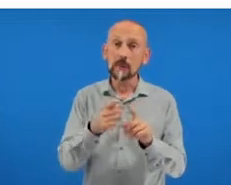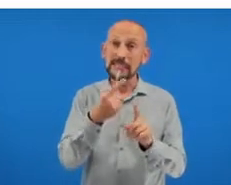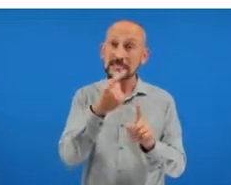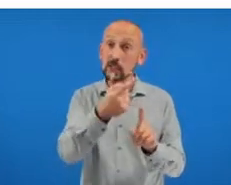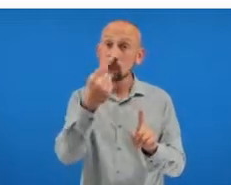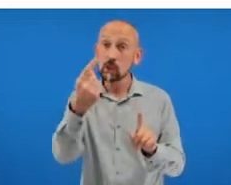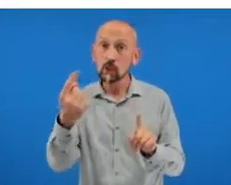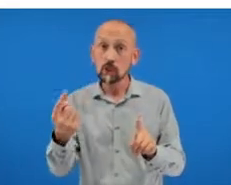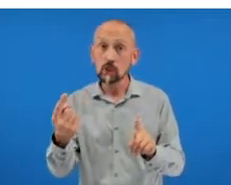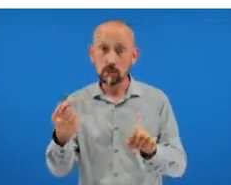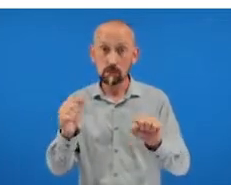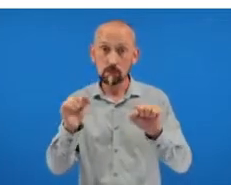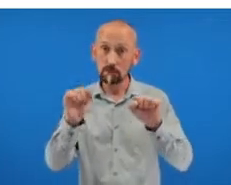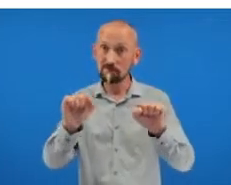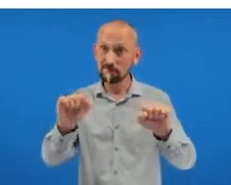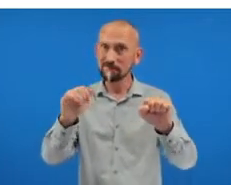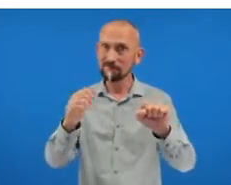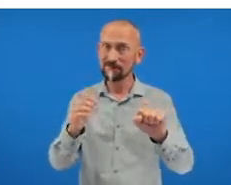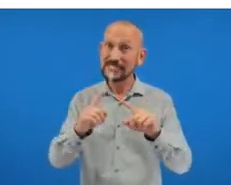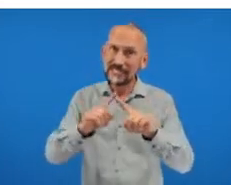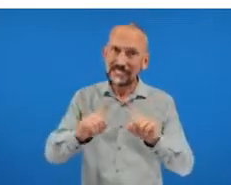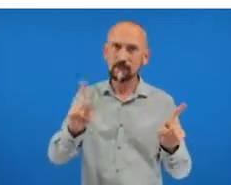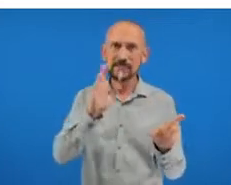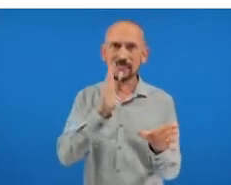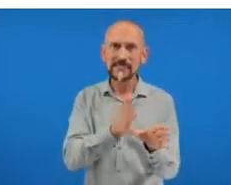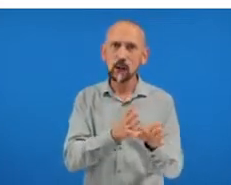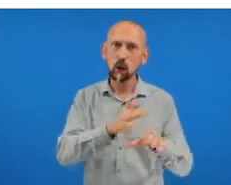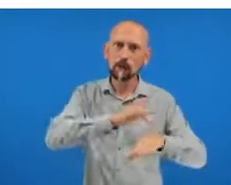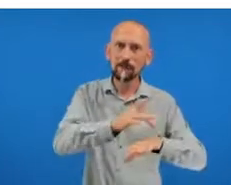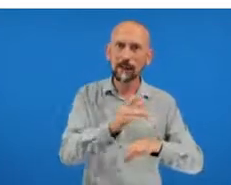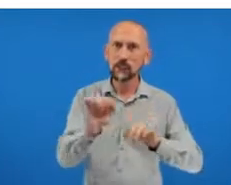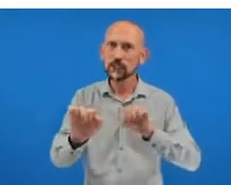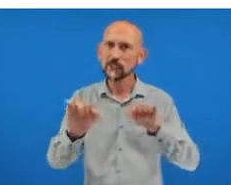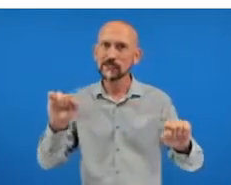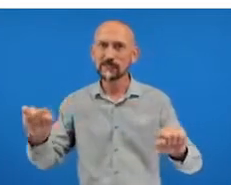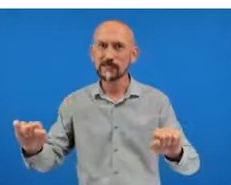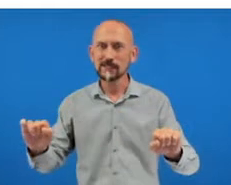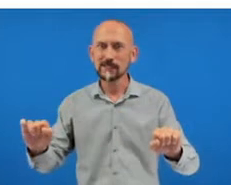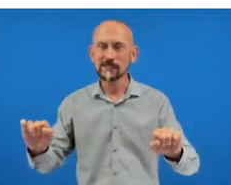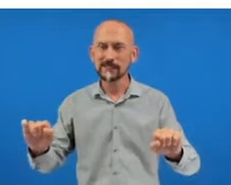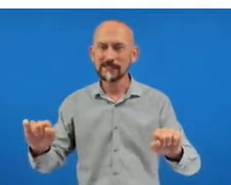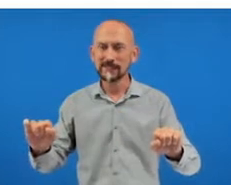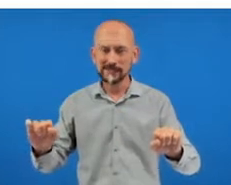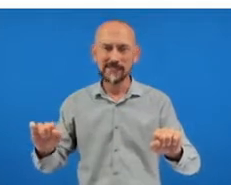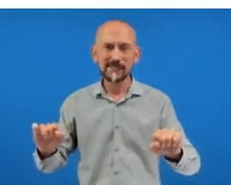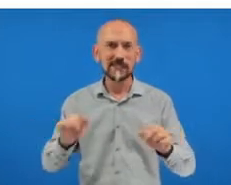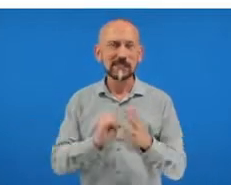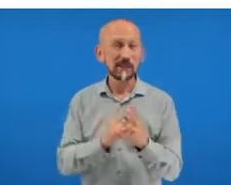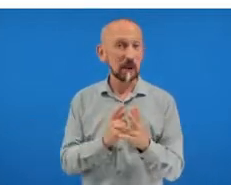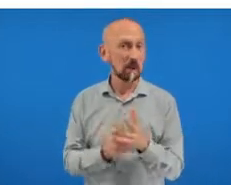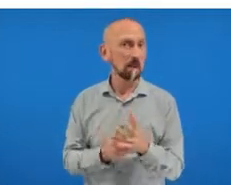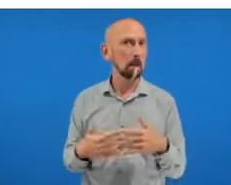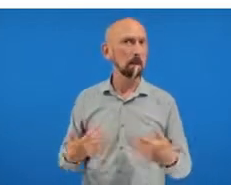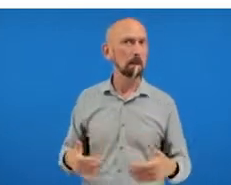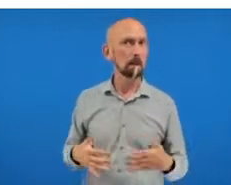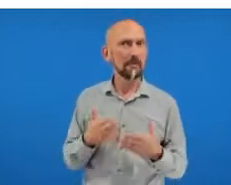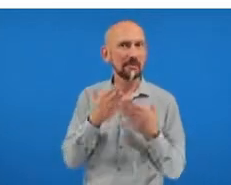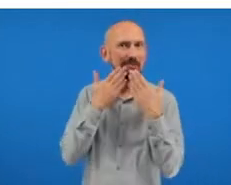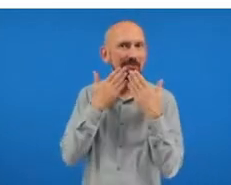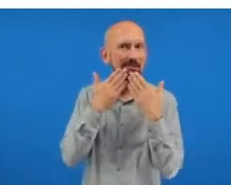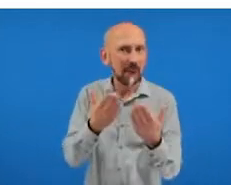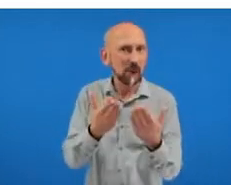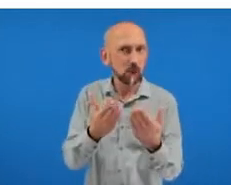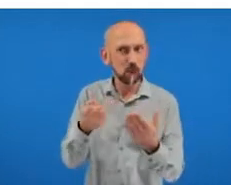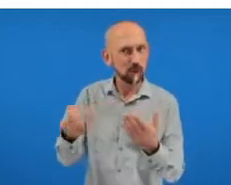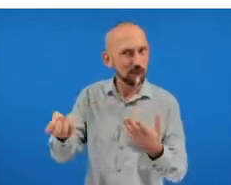a different psychological professional groupings as well. So thank you for sharing